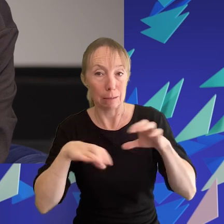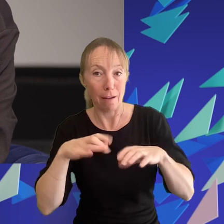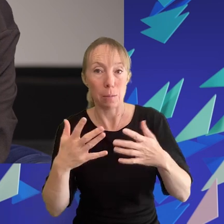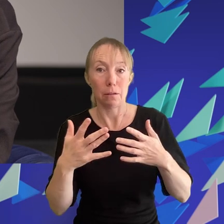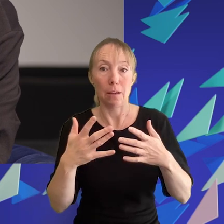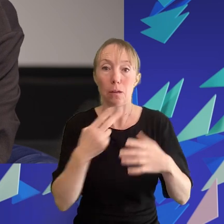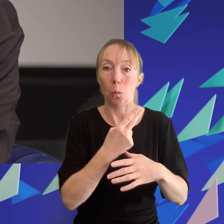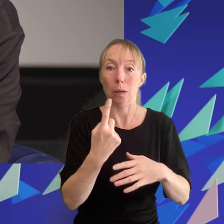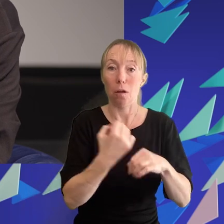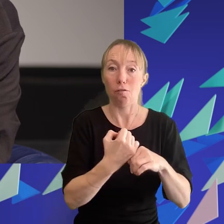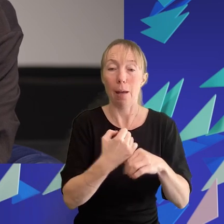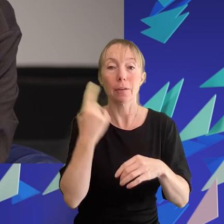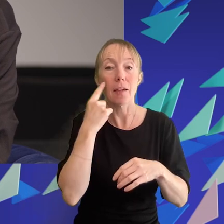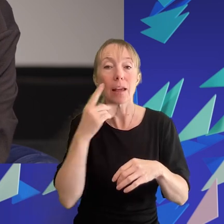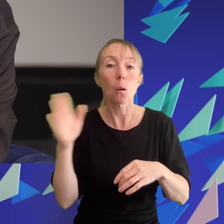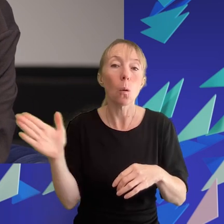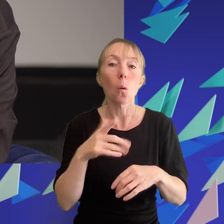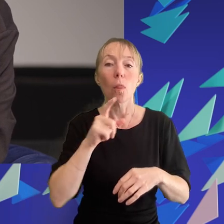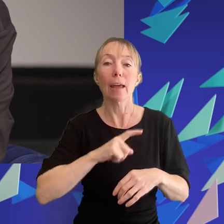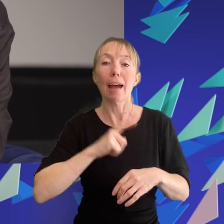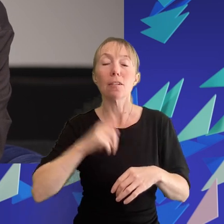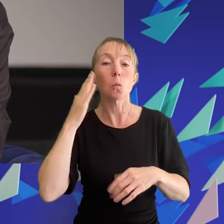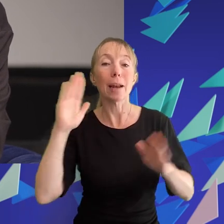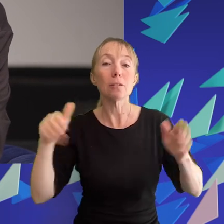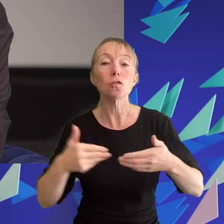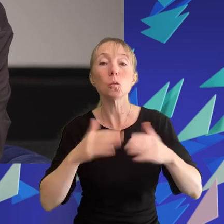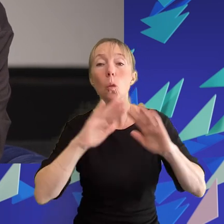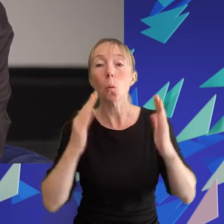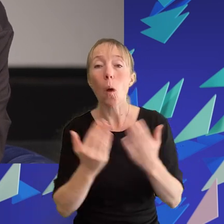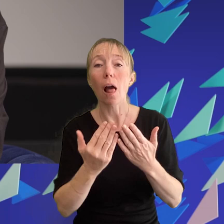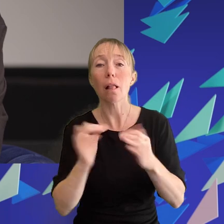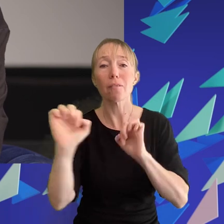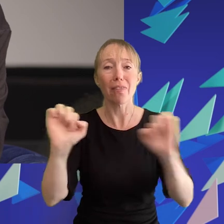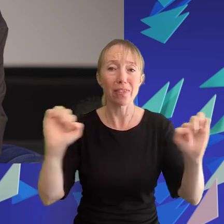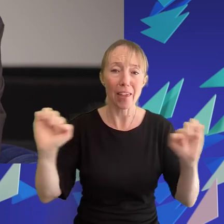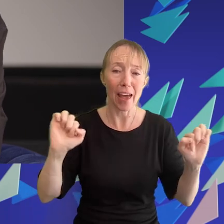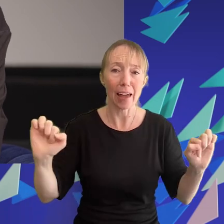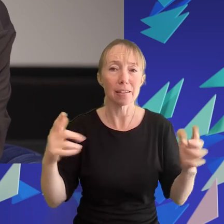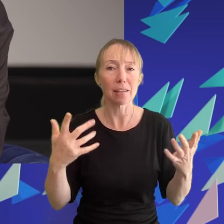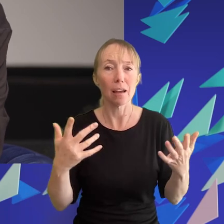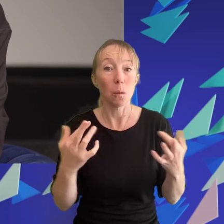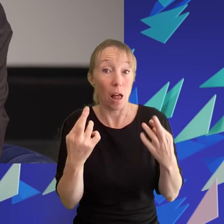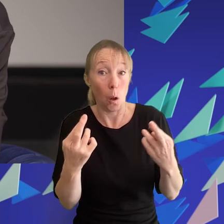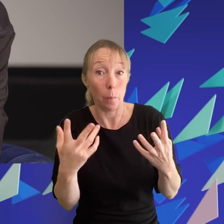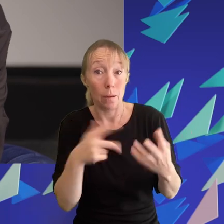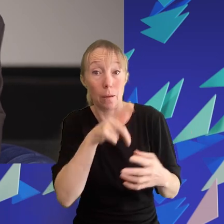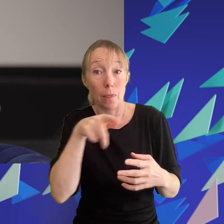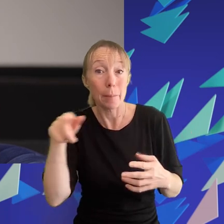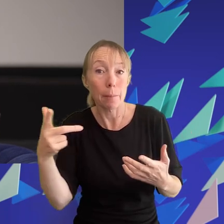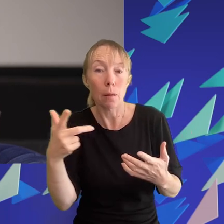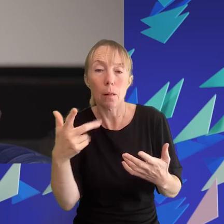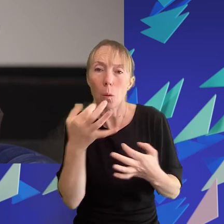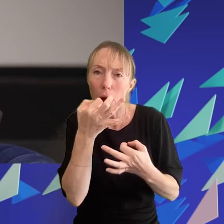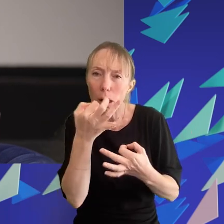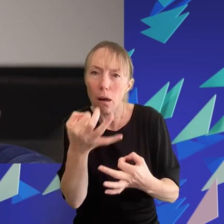think that every one of these characters, when we were introducing the world of them and who are their they were, I hope that the people was leaning